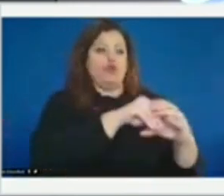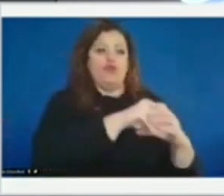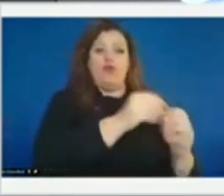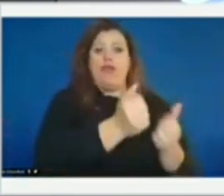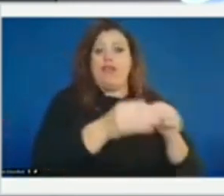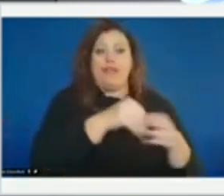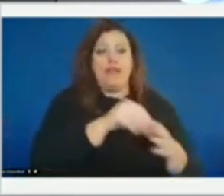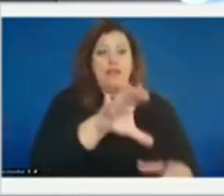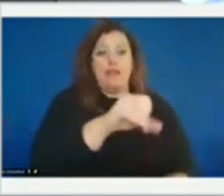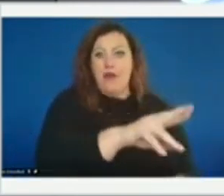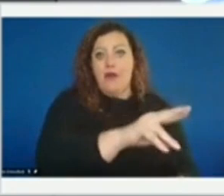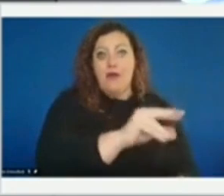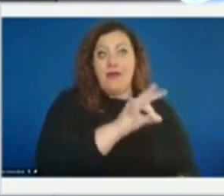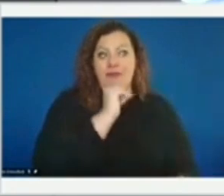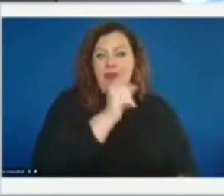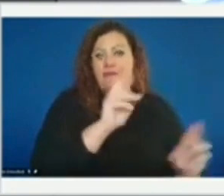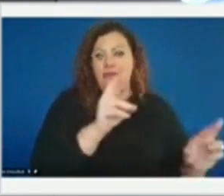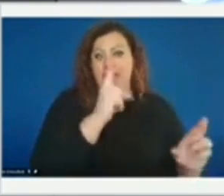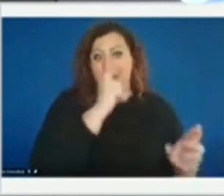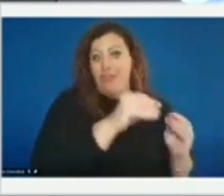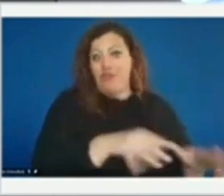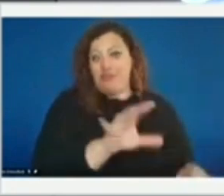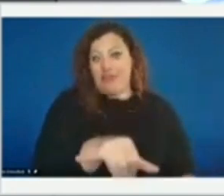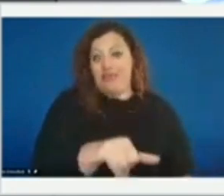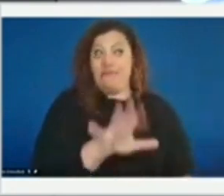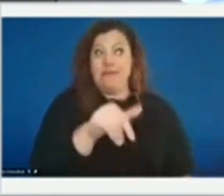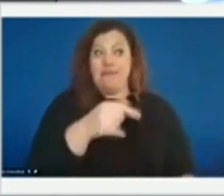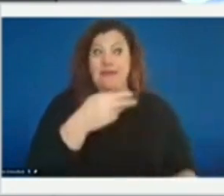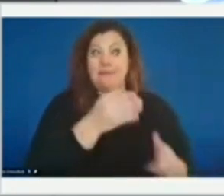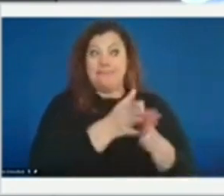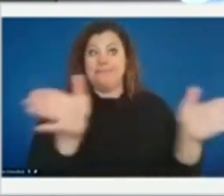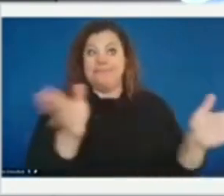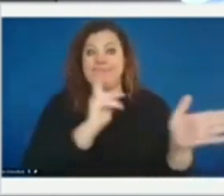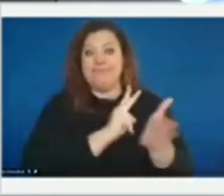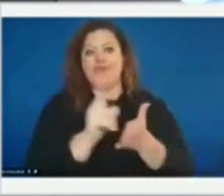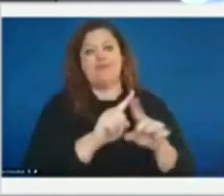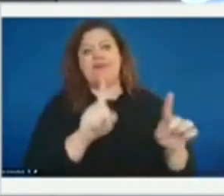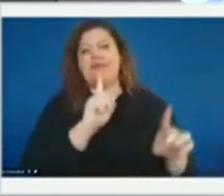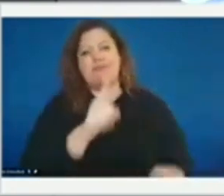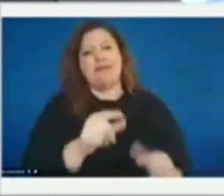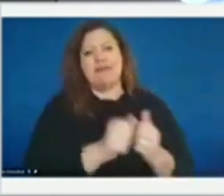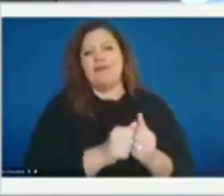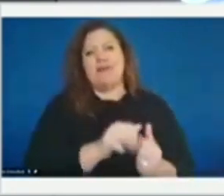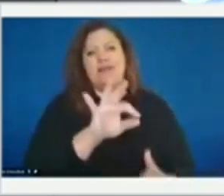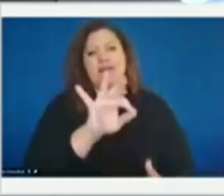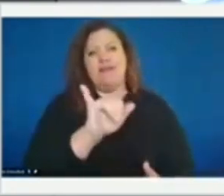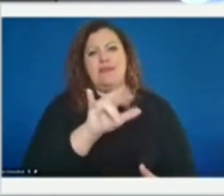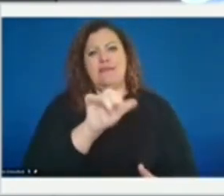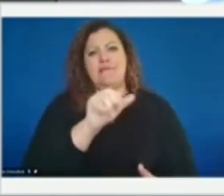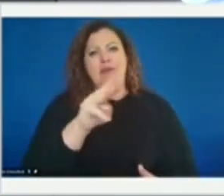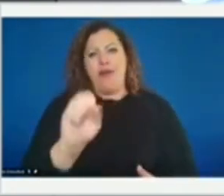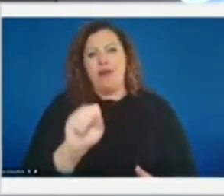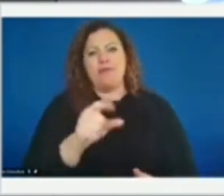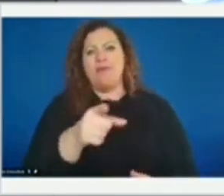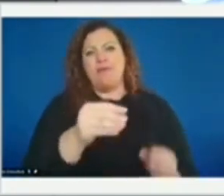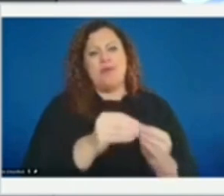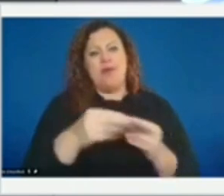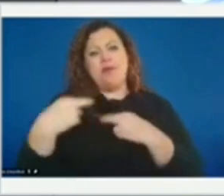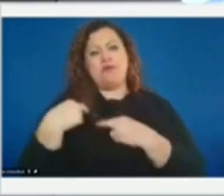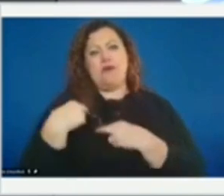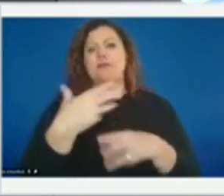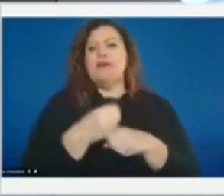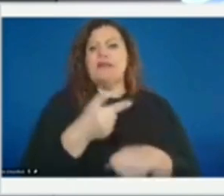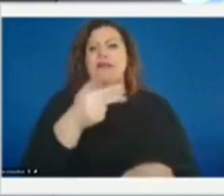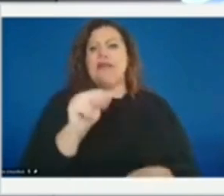lose, number one, and that's a universal truth, but especially when it comes to firearms. Be more responsible. Get a gun lock that's a box that goes in your